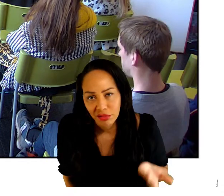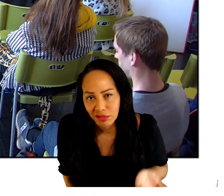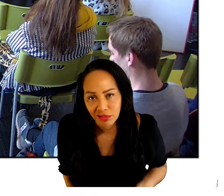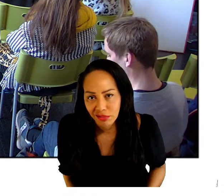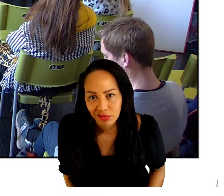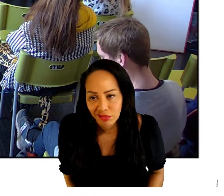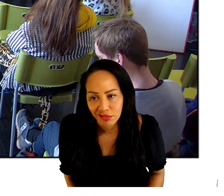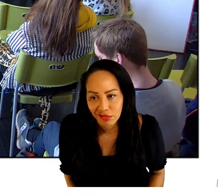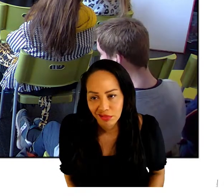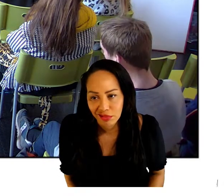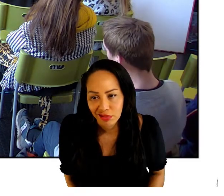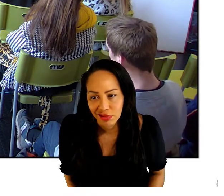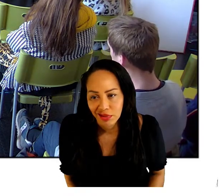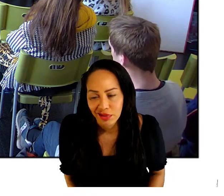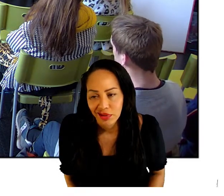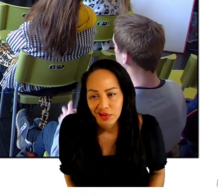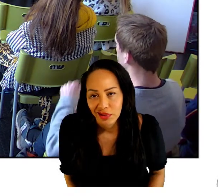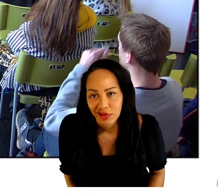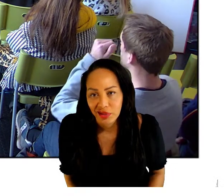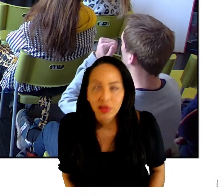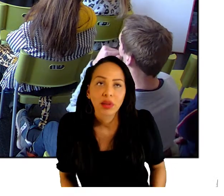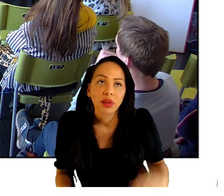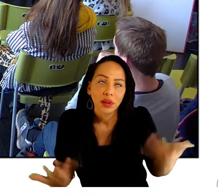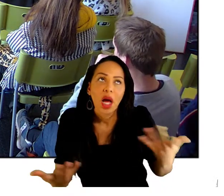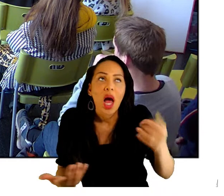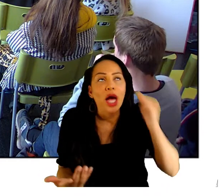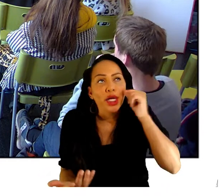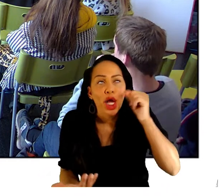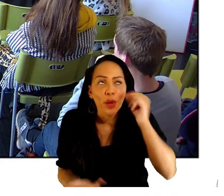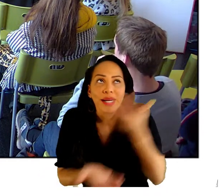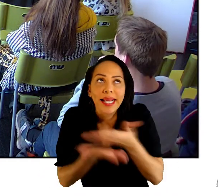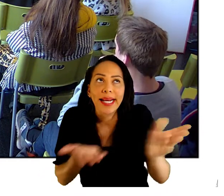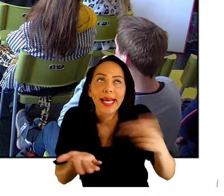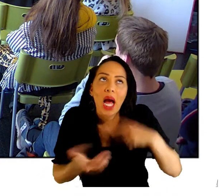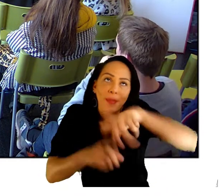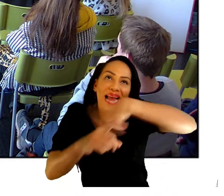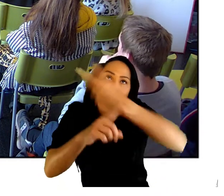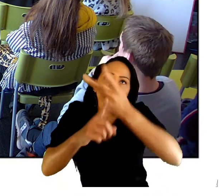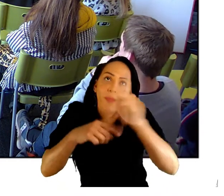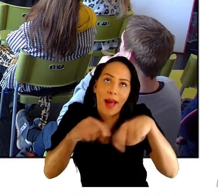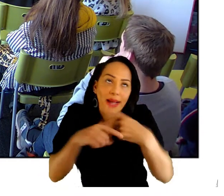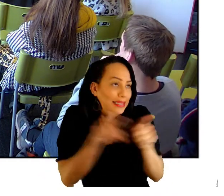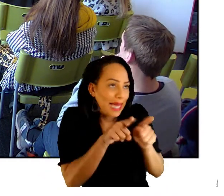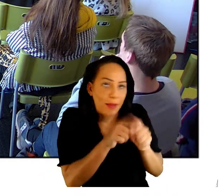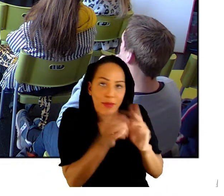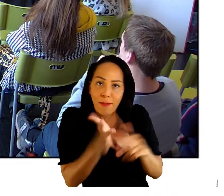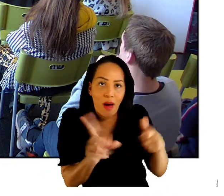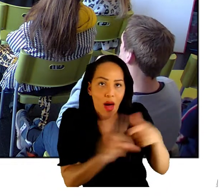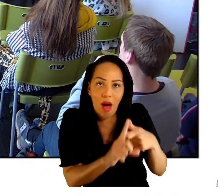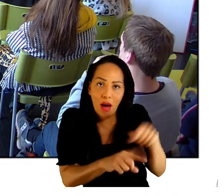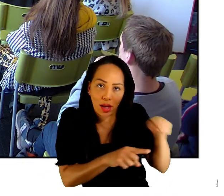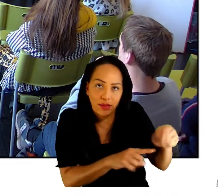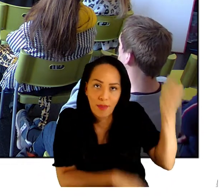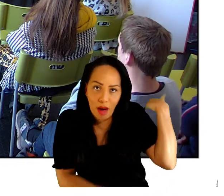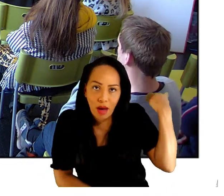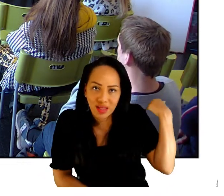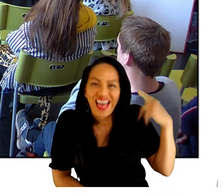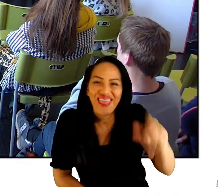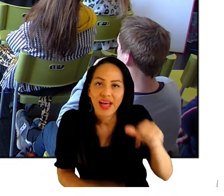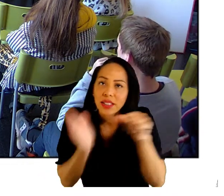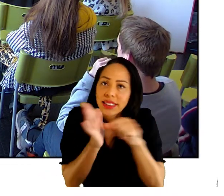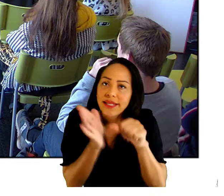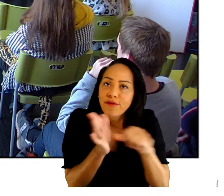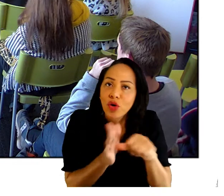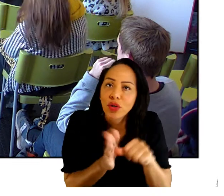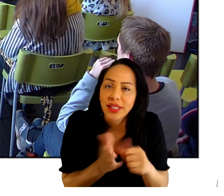we're not acrobat, because clearly I'm an acrobat, Mark has been an acrobat, and that is the difficulty of where to fit in.